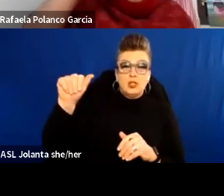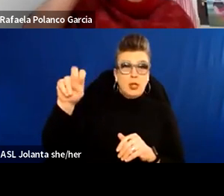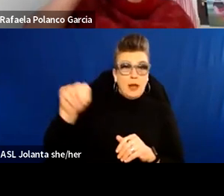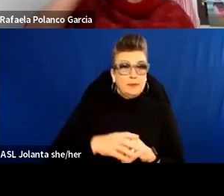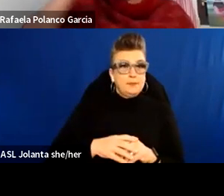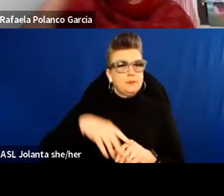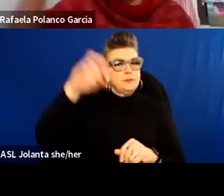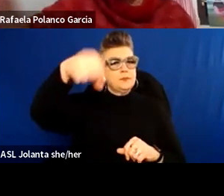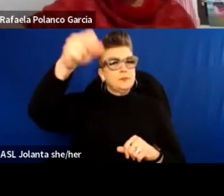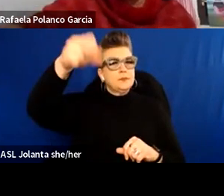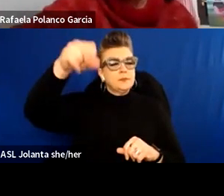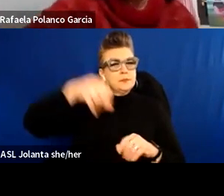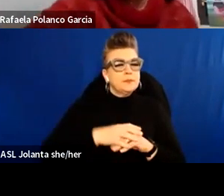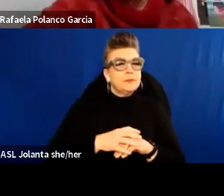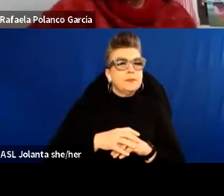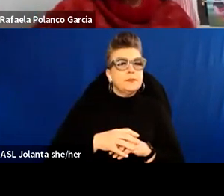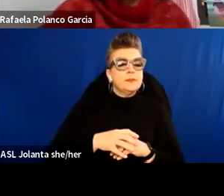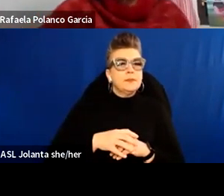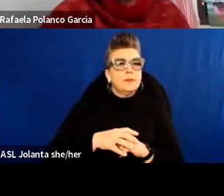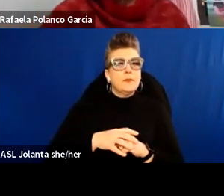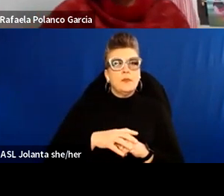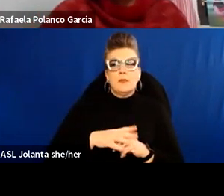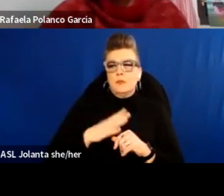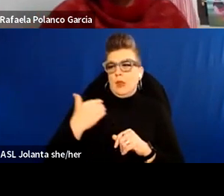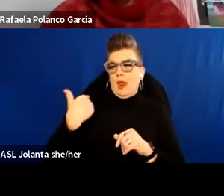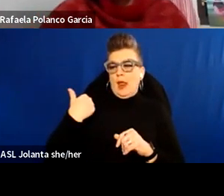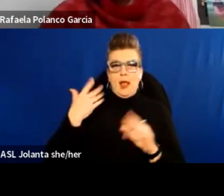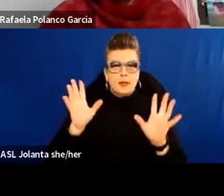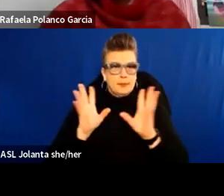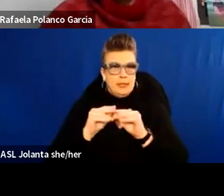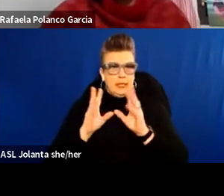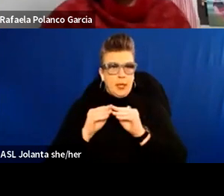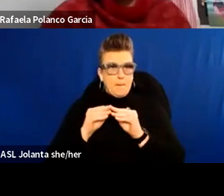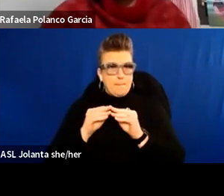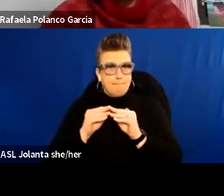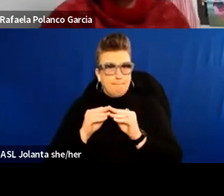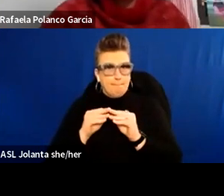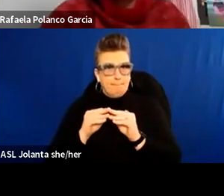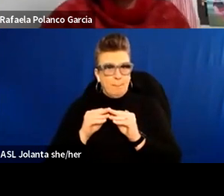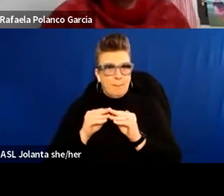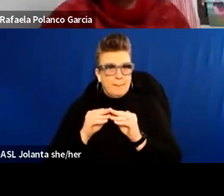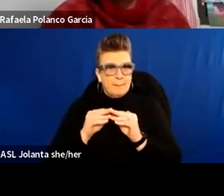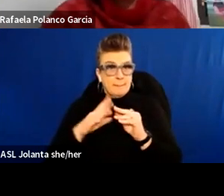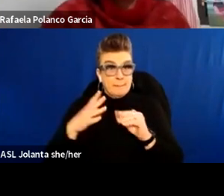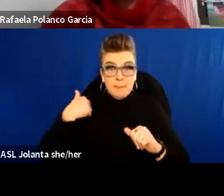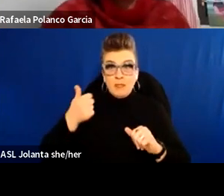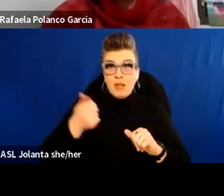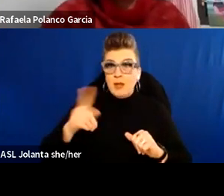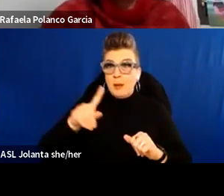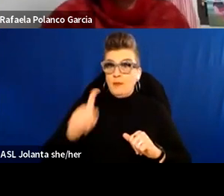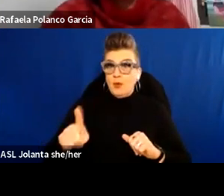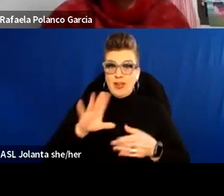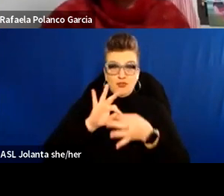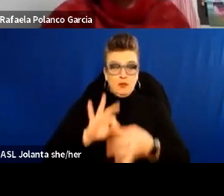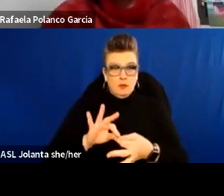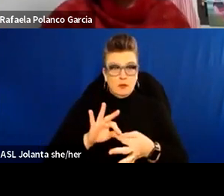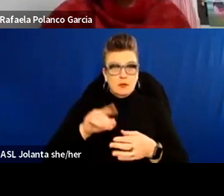yes um last meeting i have a couple of questions uh regarding the